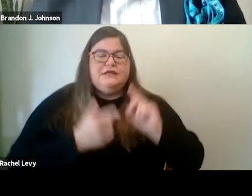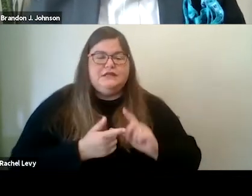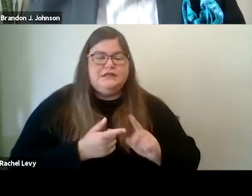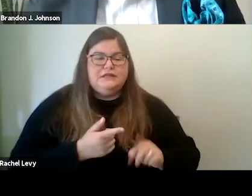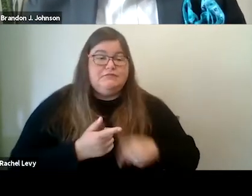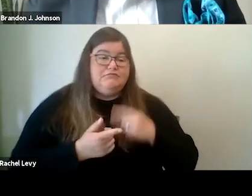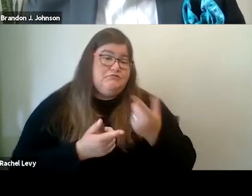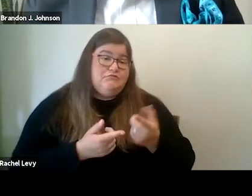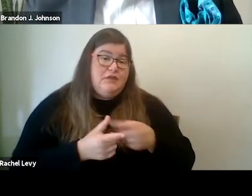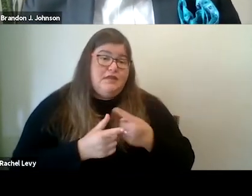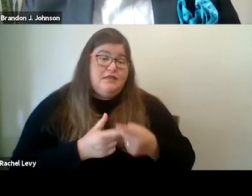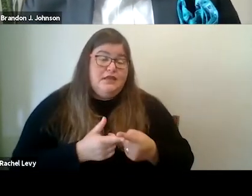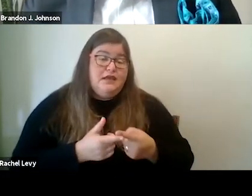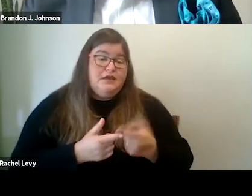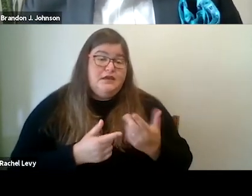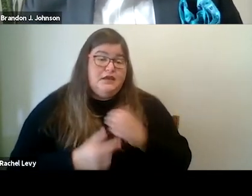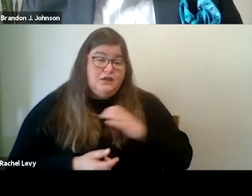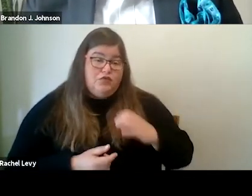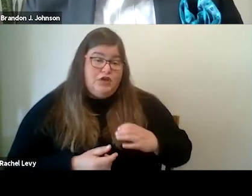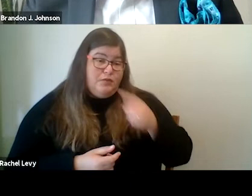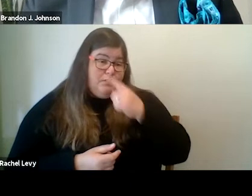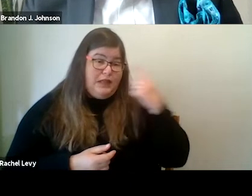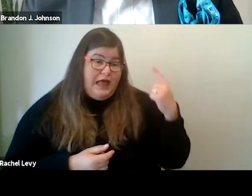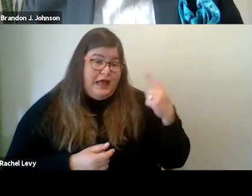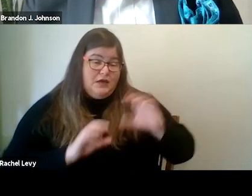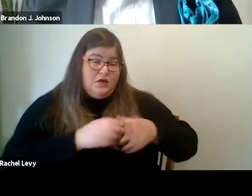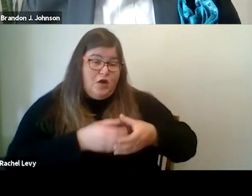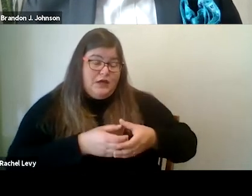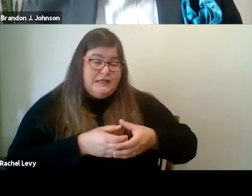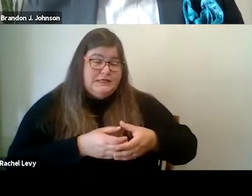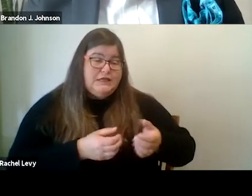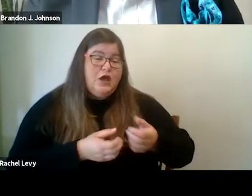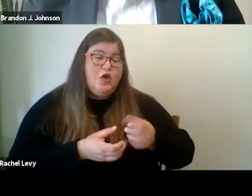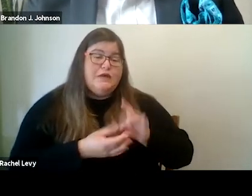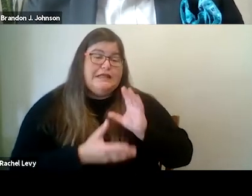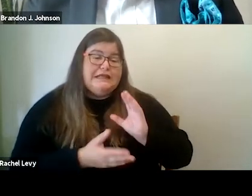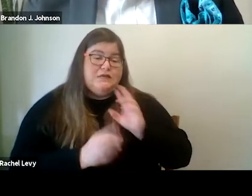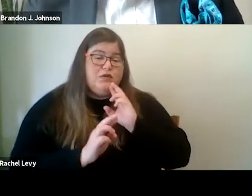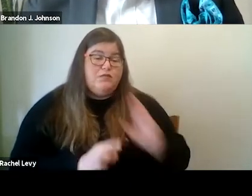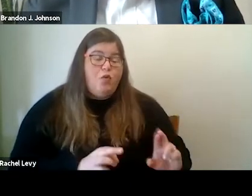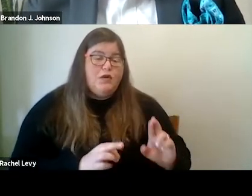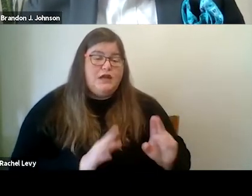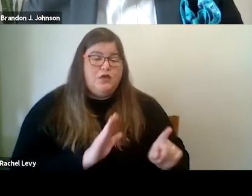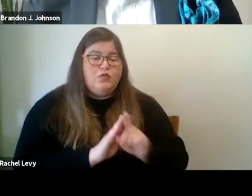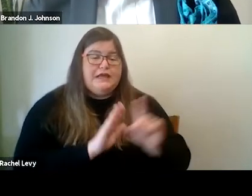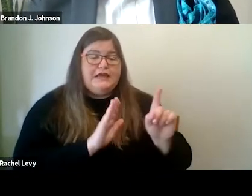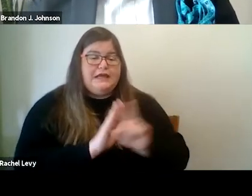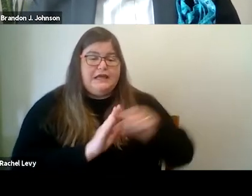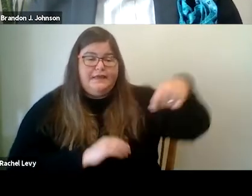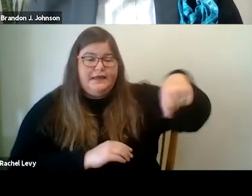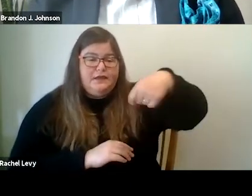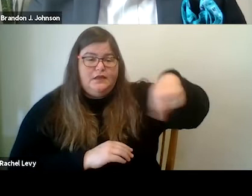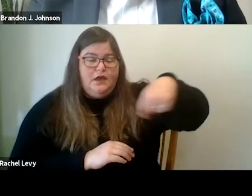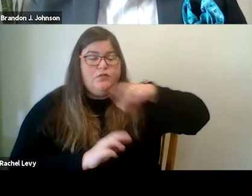Congressional Black Caucus released a report called the Ring the Alarm Report, which was developed by an emergency task force focused